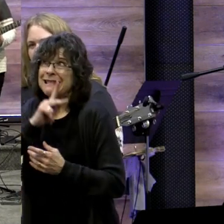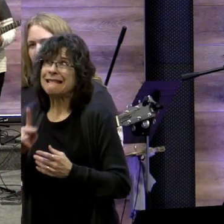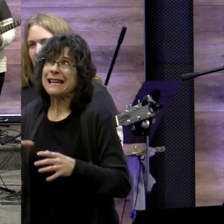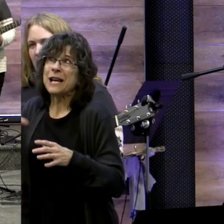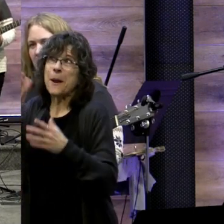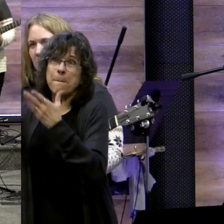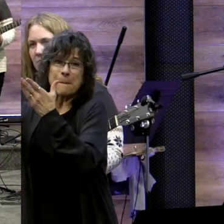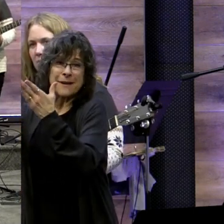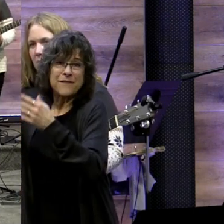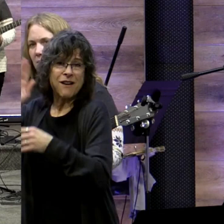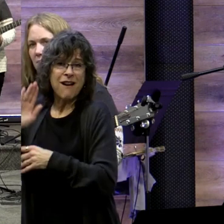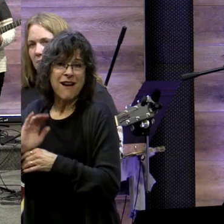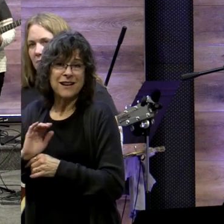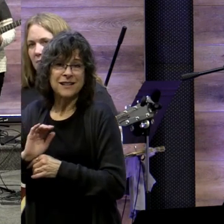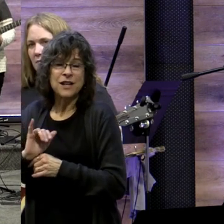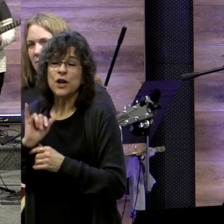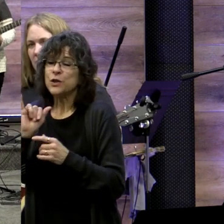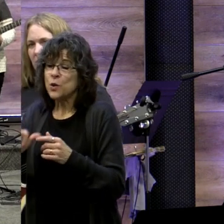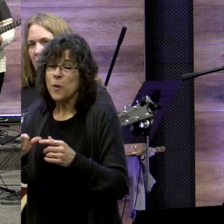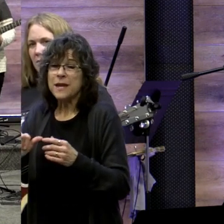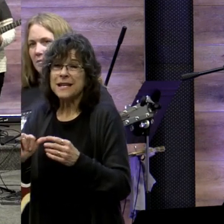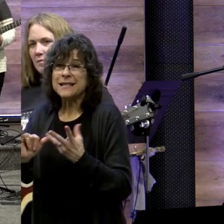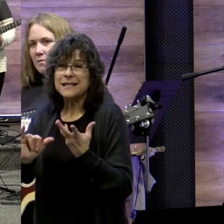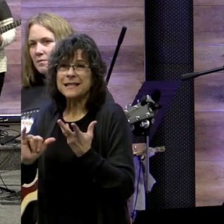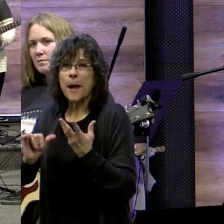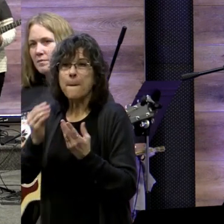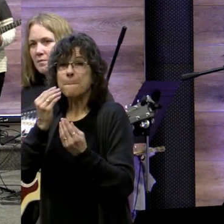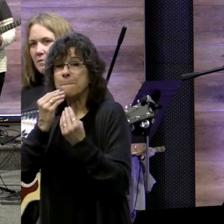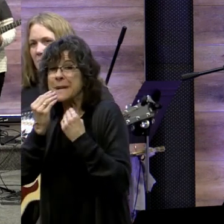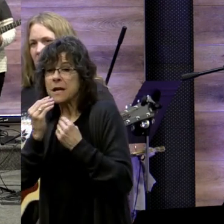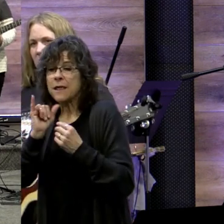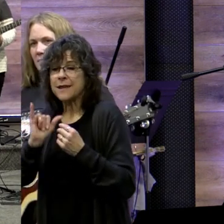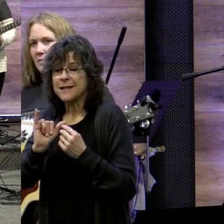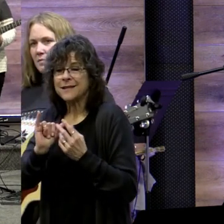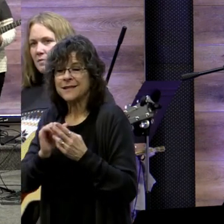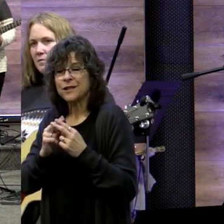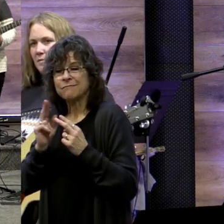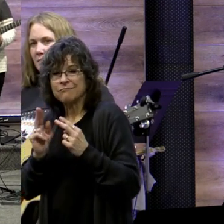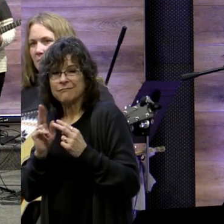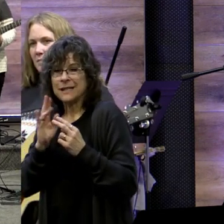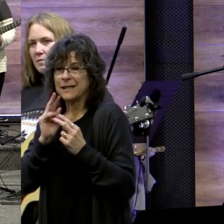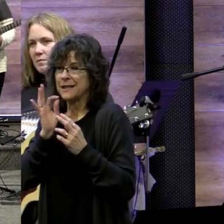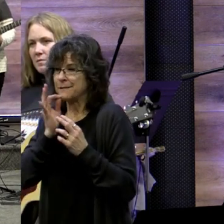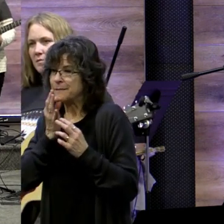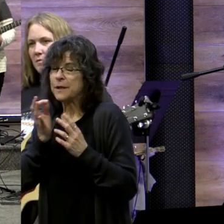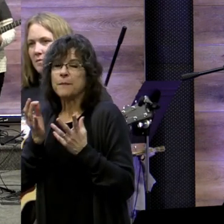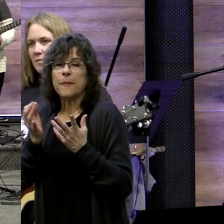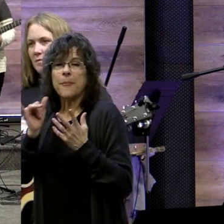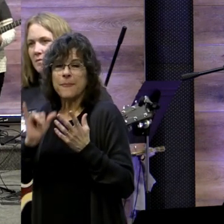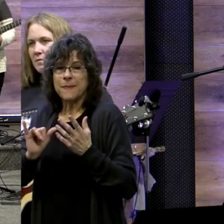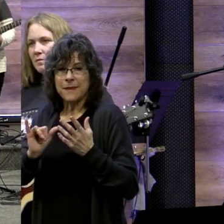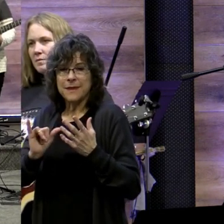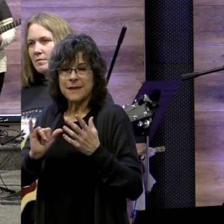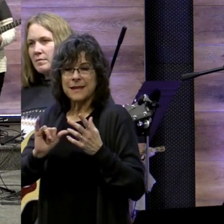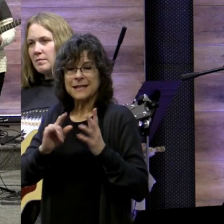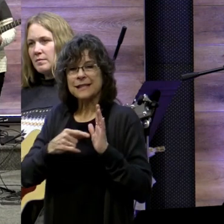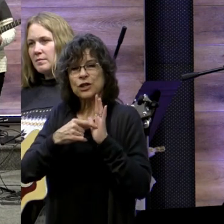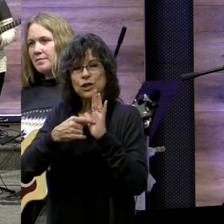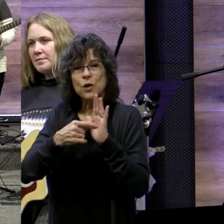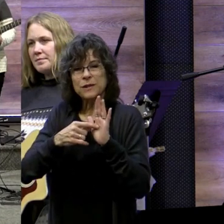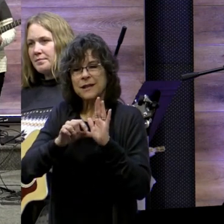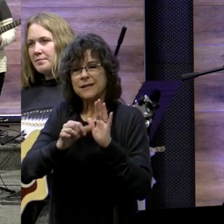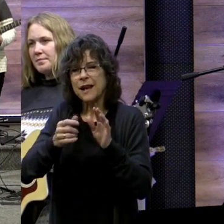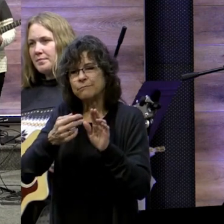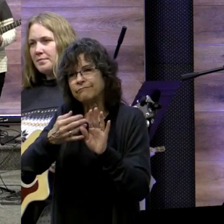pointing back and a pointing forward to another meal, a meal that we will share called the wedding supper of the Lamb, the great